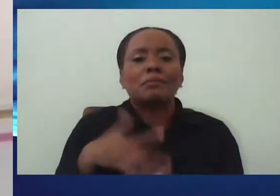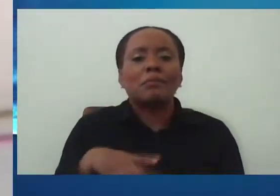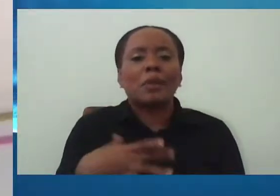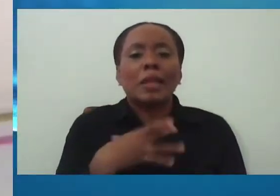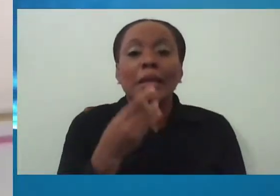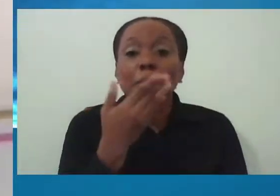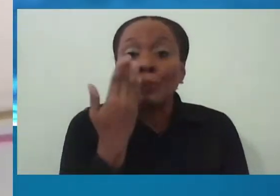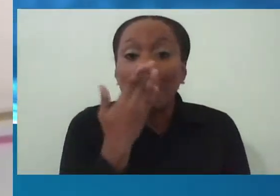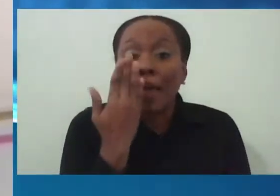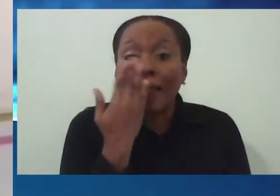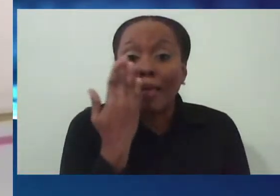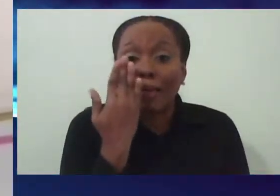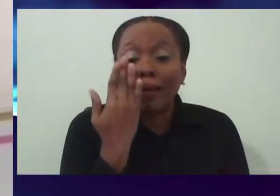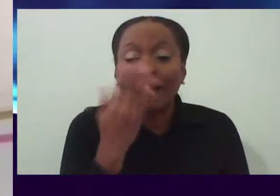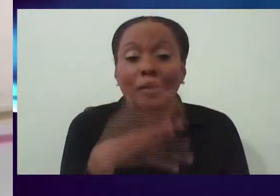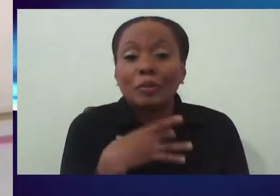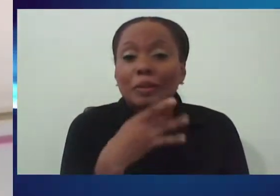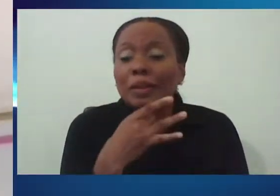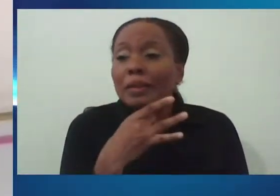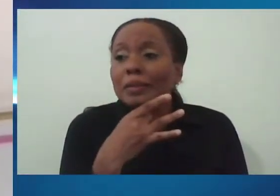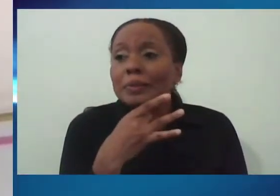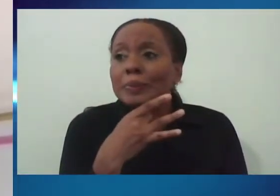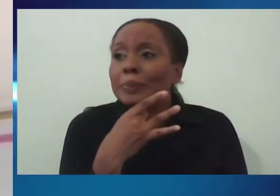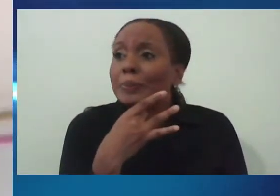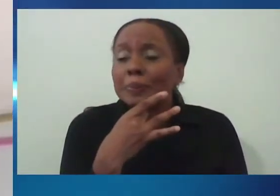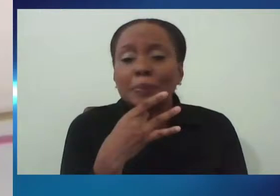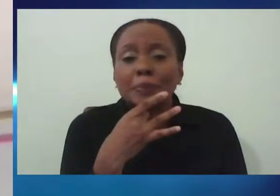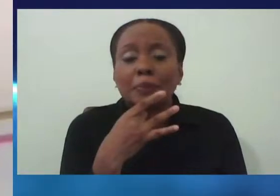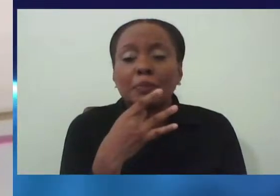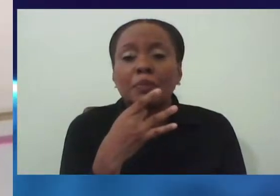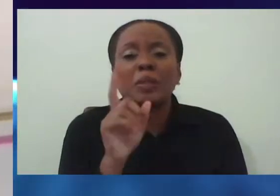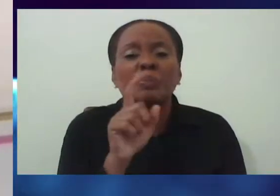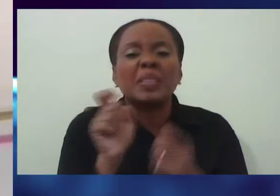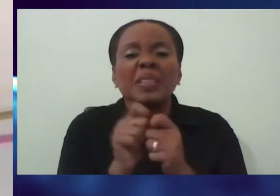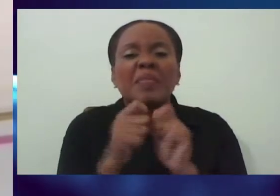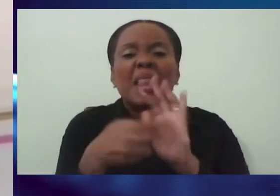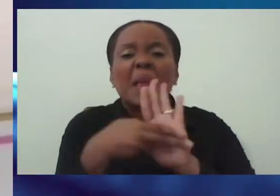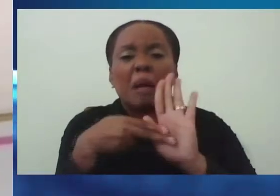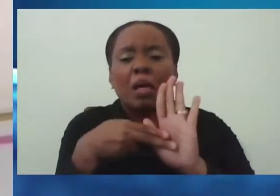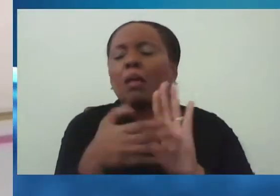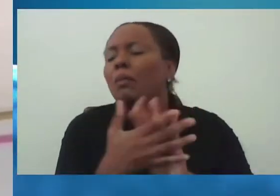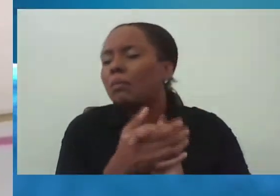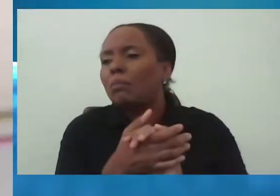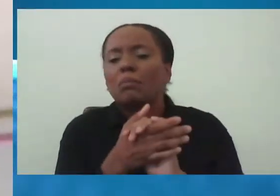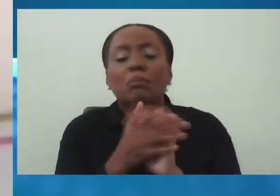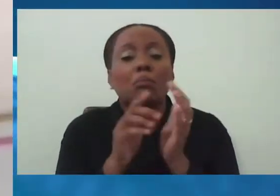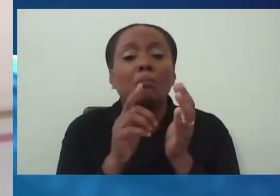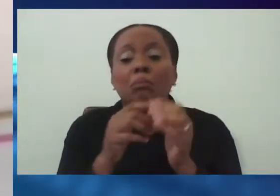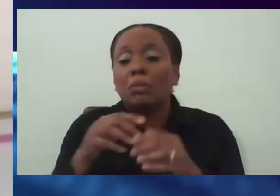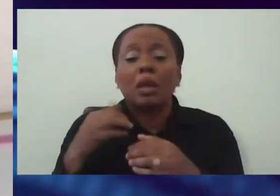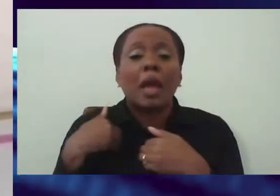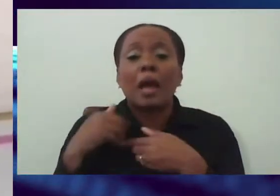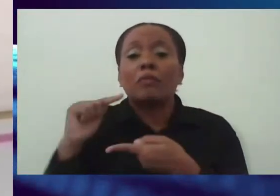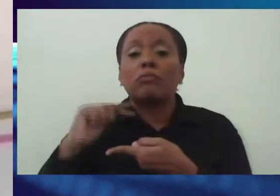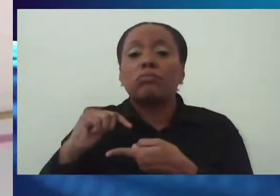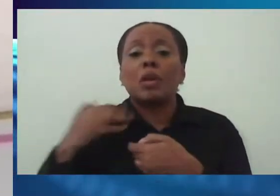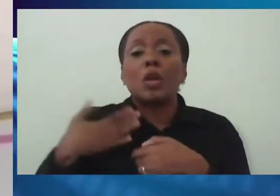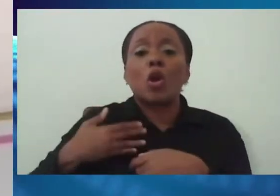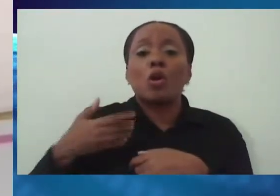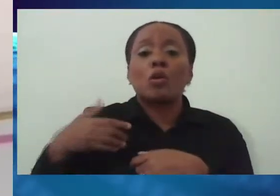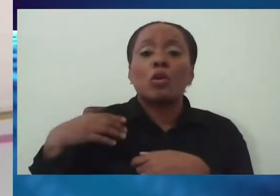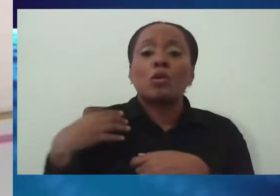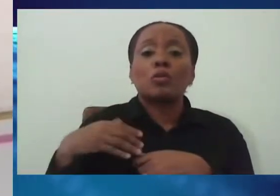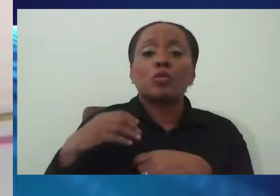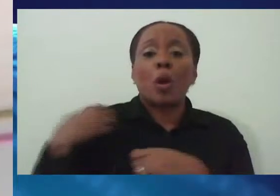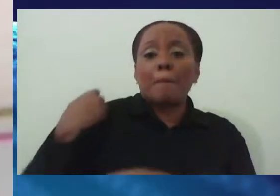use it to make sure that you're not, reusing your disposable masks, etc., and that kind of a thing that we've talked about for a long time.